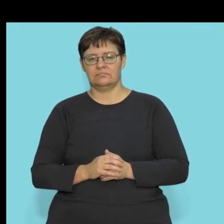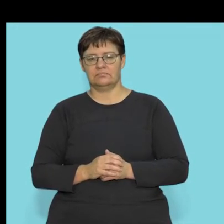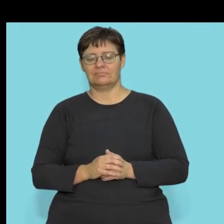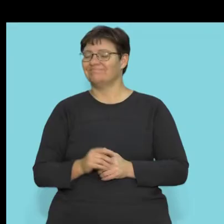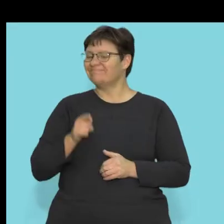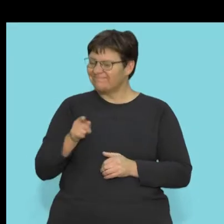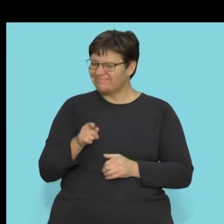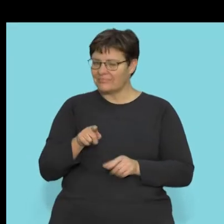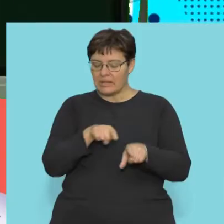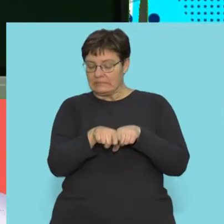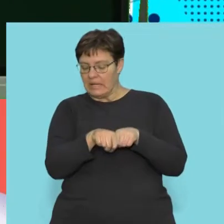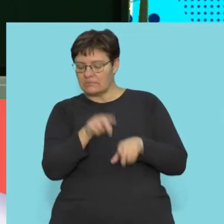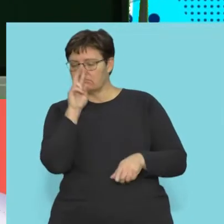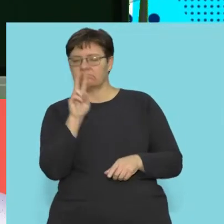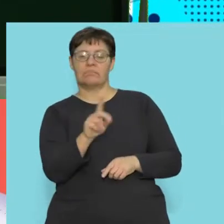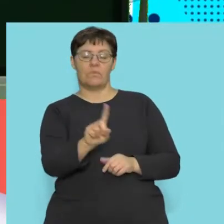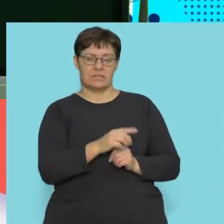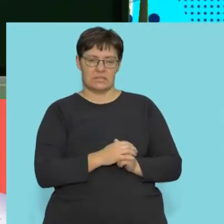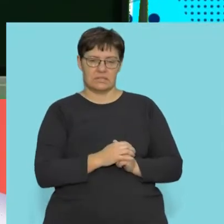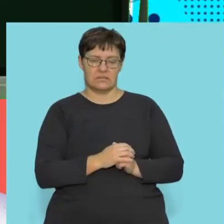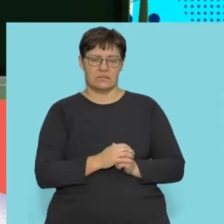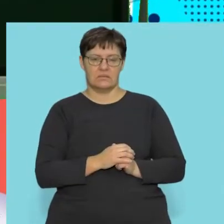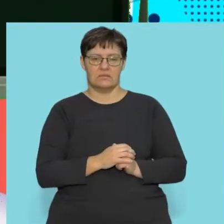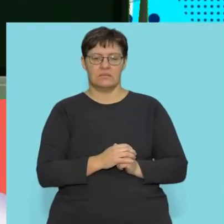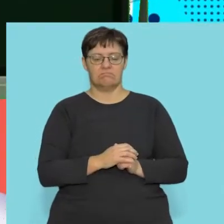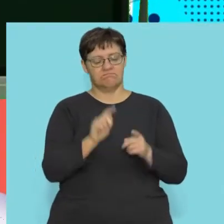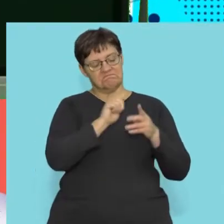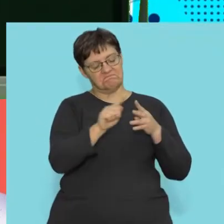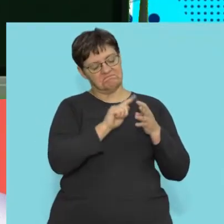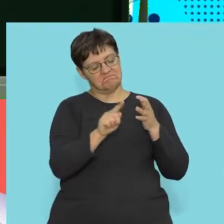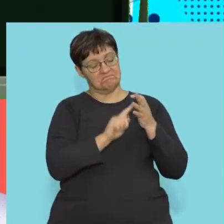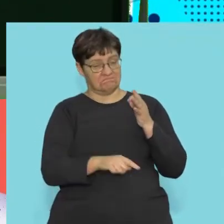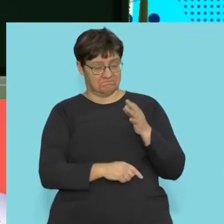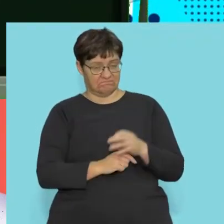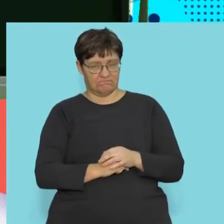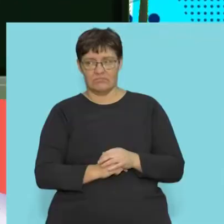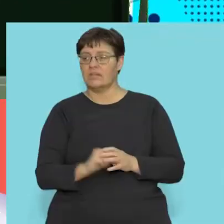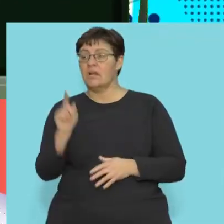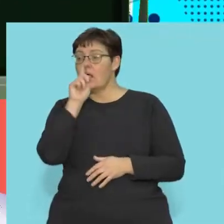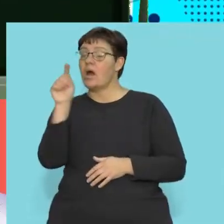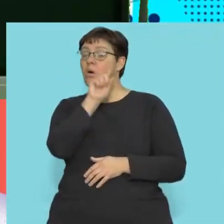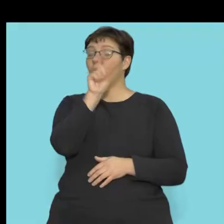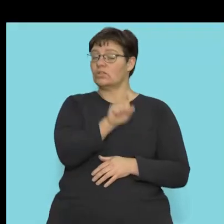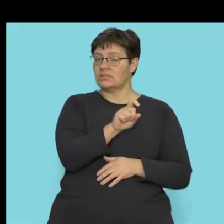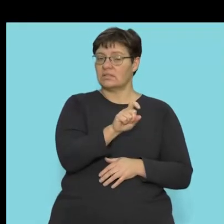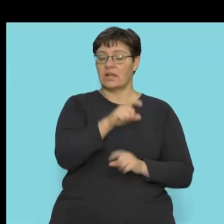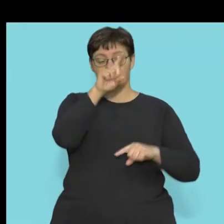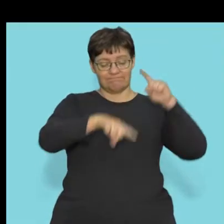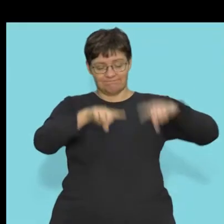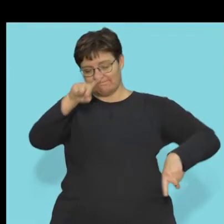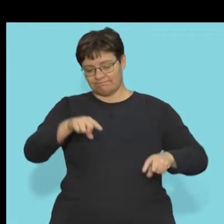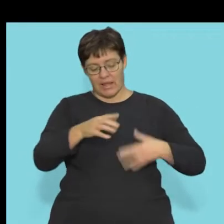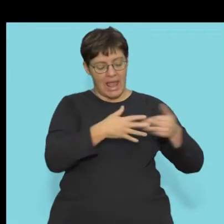So essentially this experiment is looking at the effect of different factors. And if you go back to the question, the